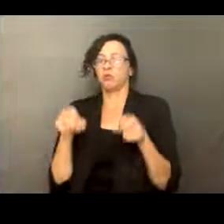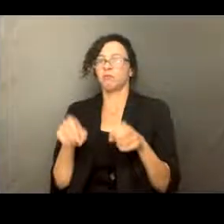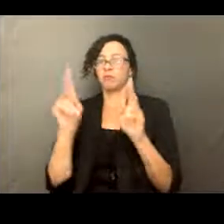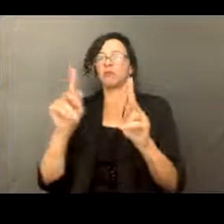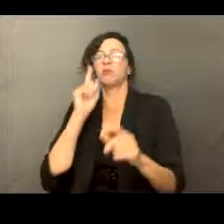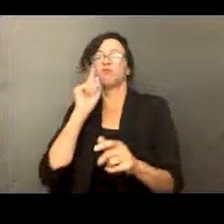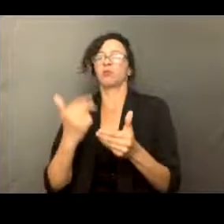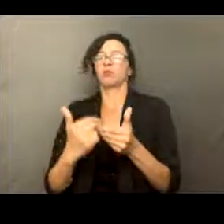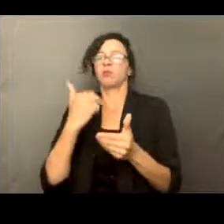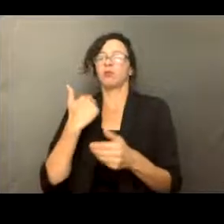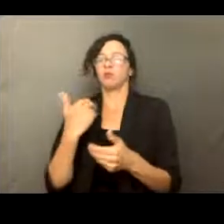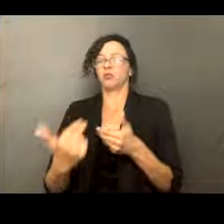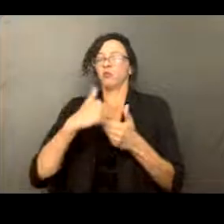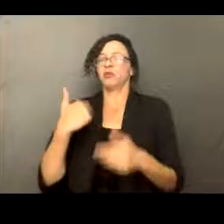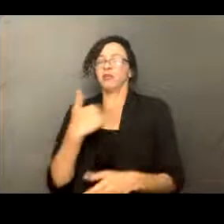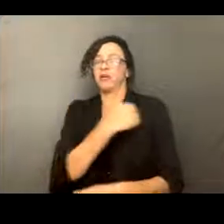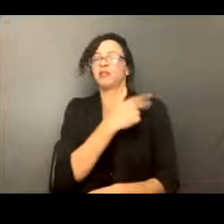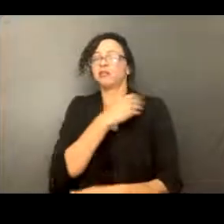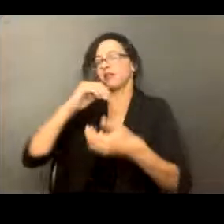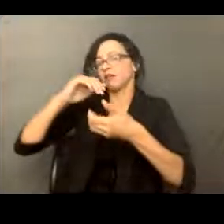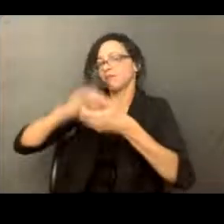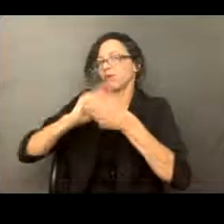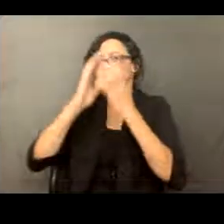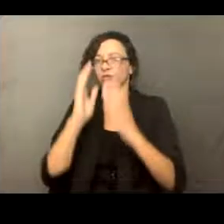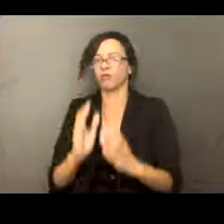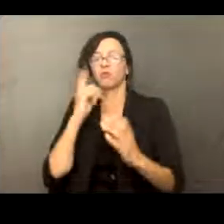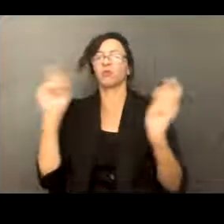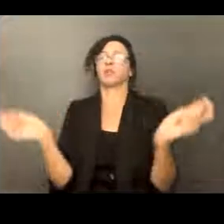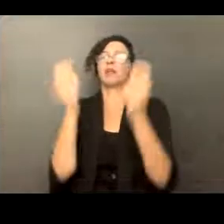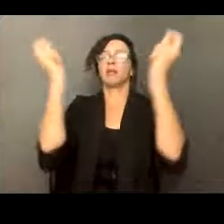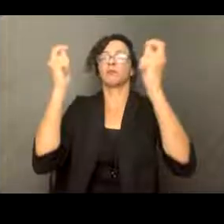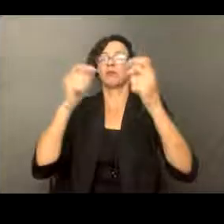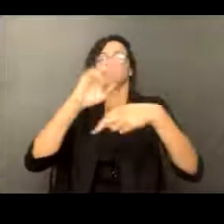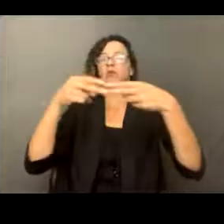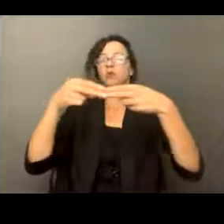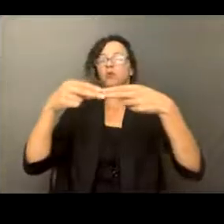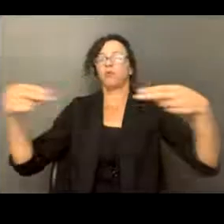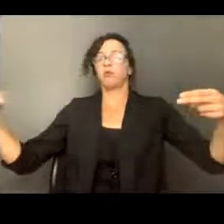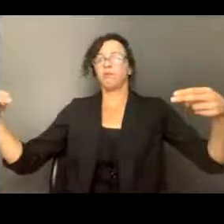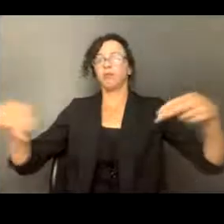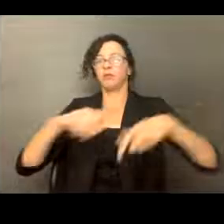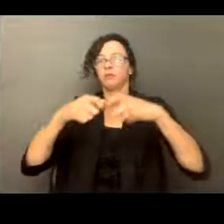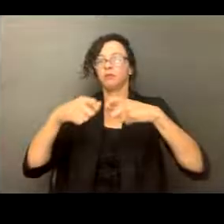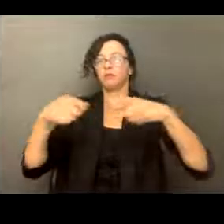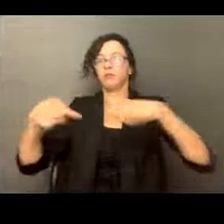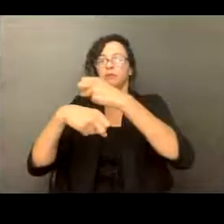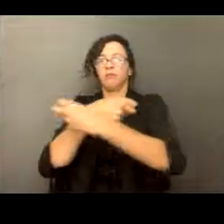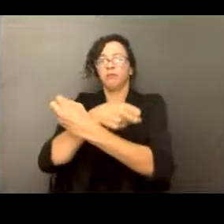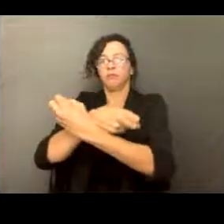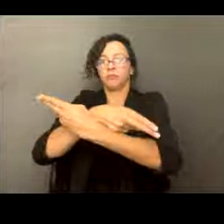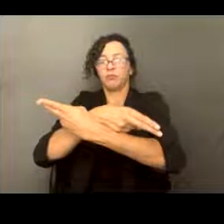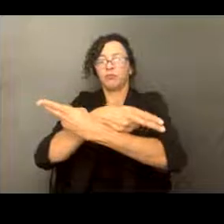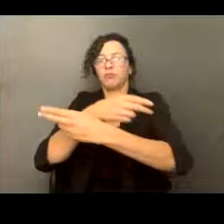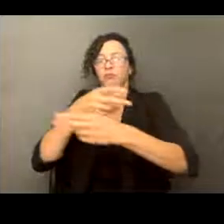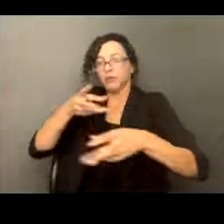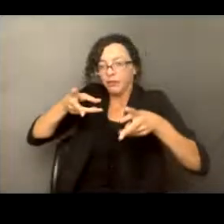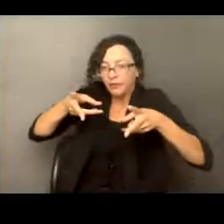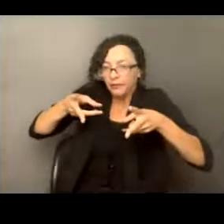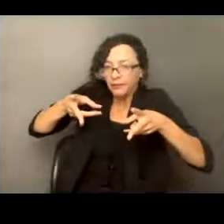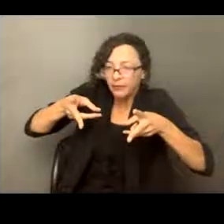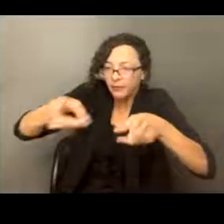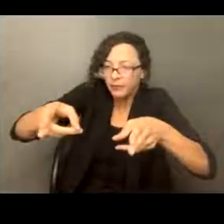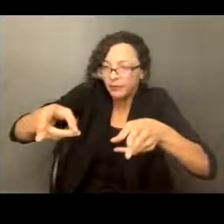partners in a celebratory ribbon cutting ceremony next summer. And I would encourage you to bring your bike and maybe we could have a celebratory bike